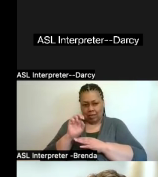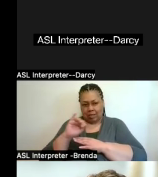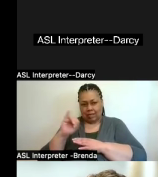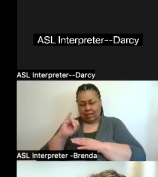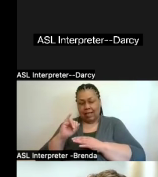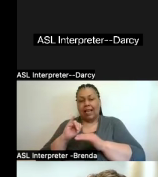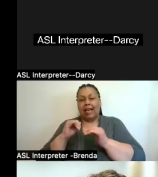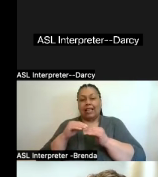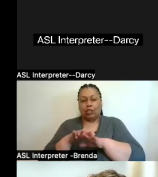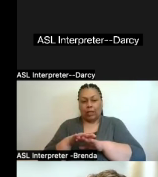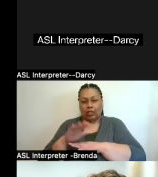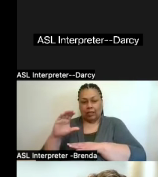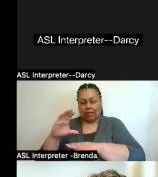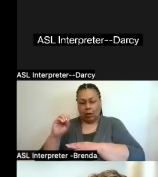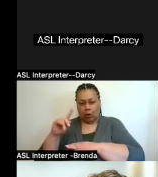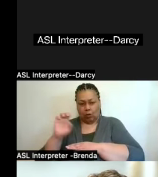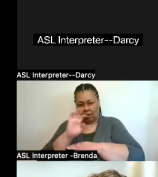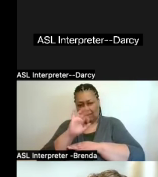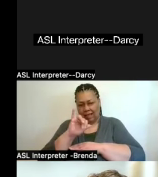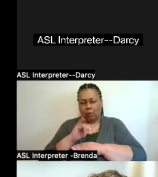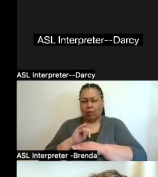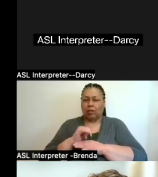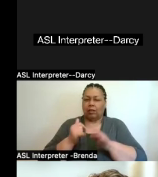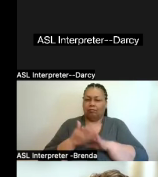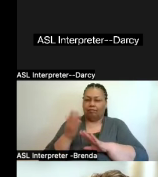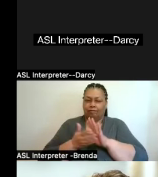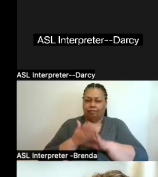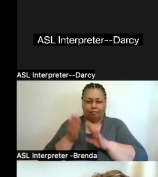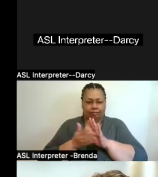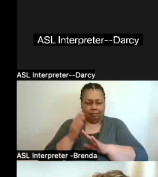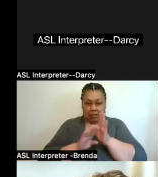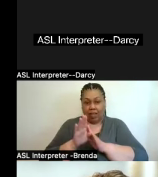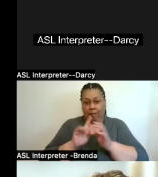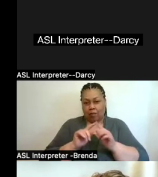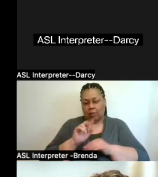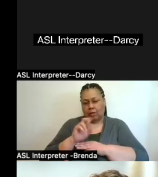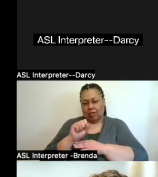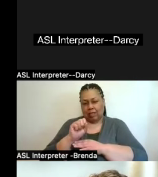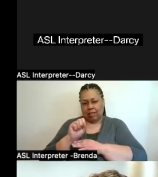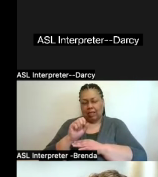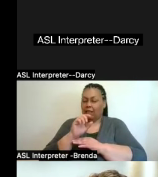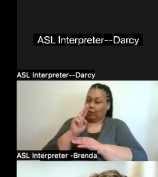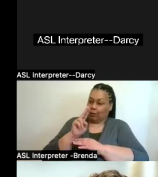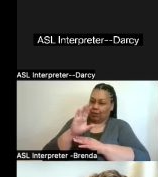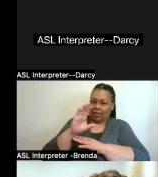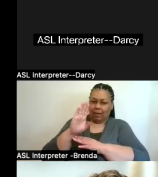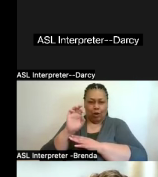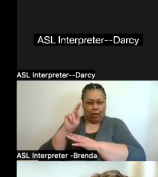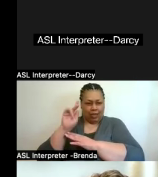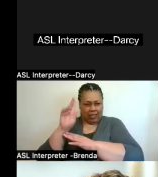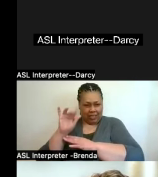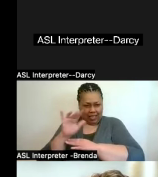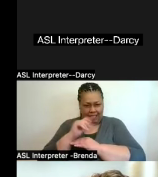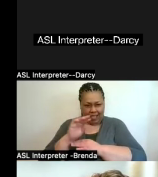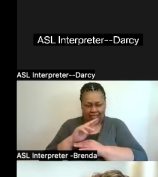that's primarily operated and developed by UC Berkeley. So EPIC is the P-wave based algorithm.